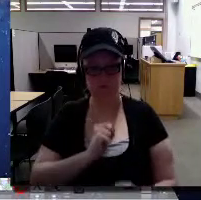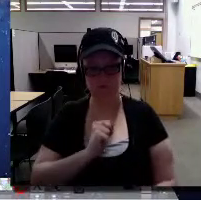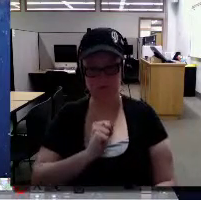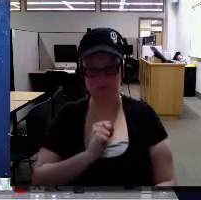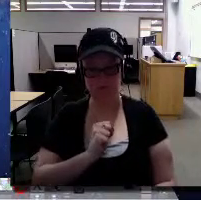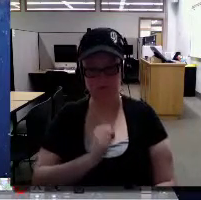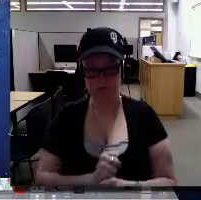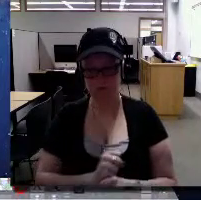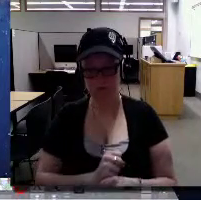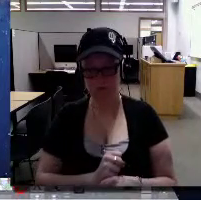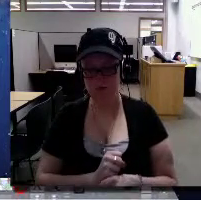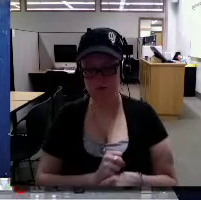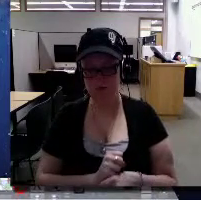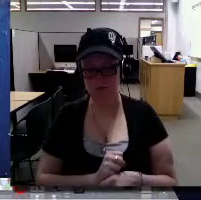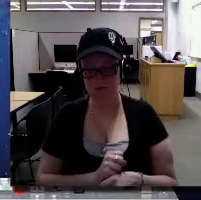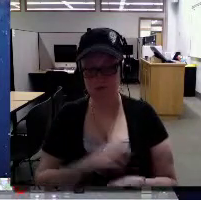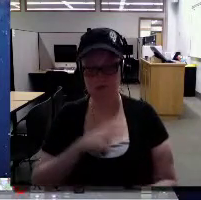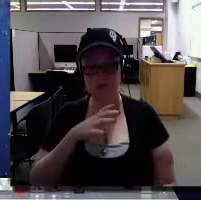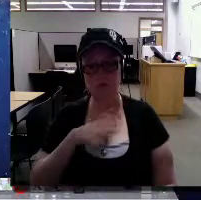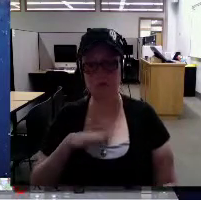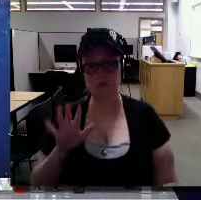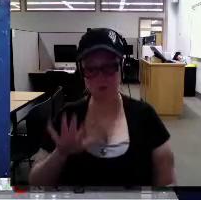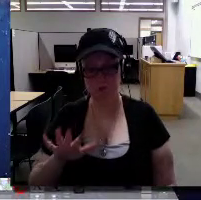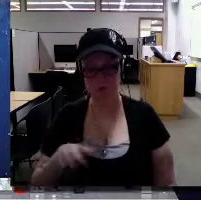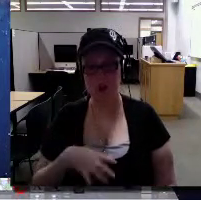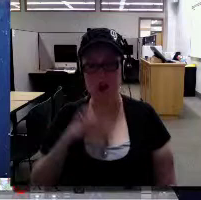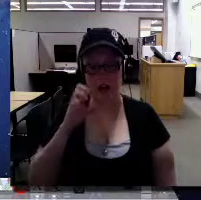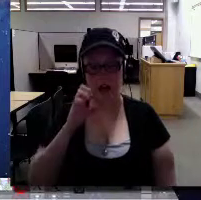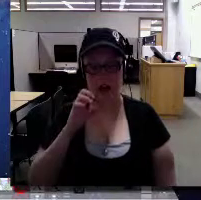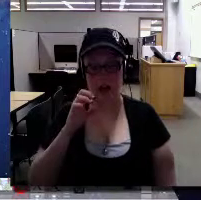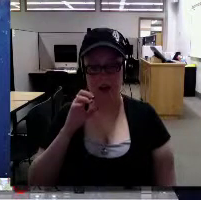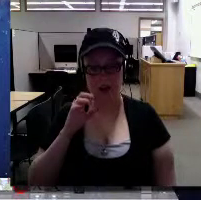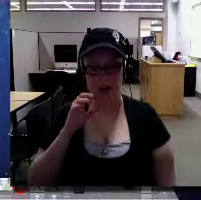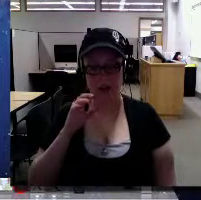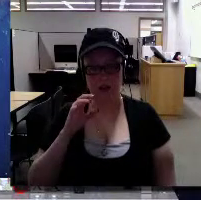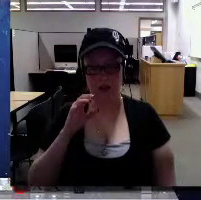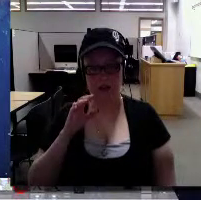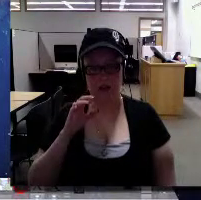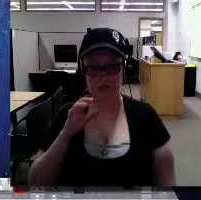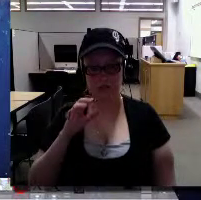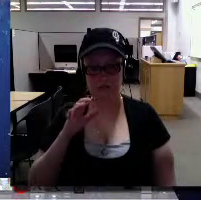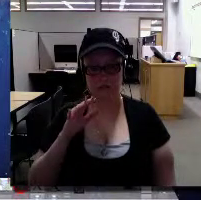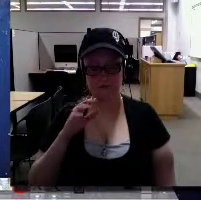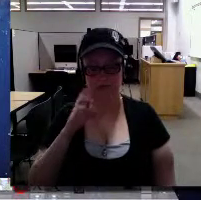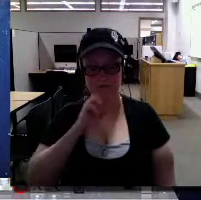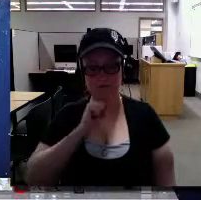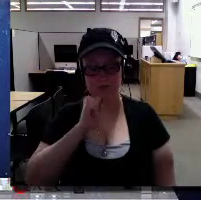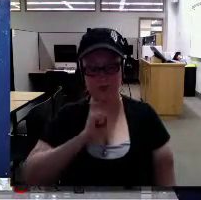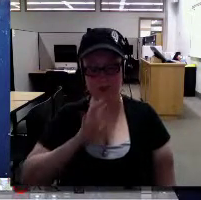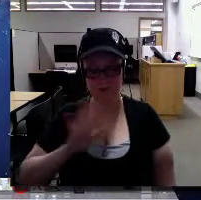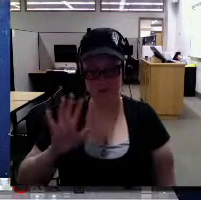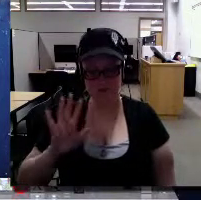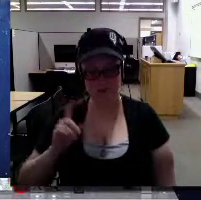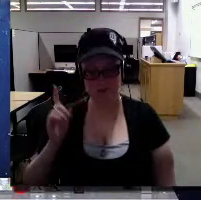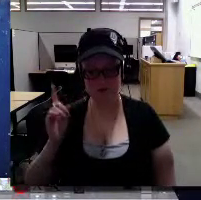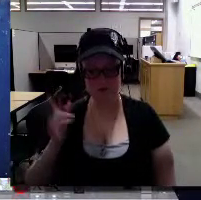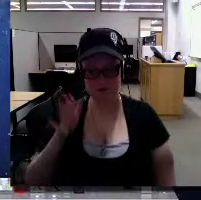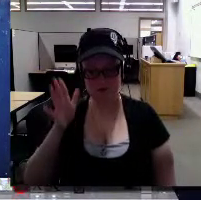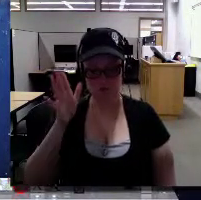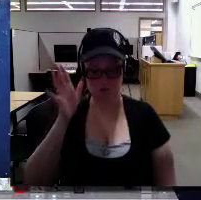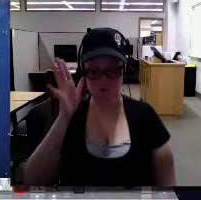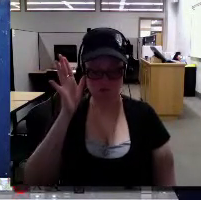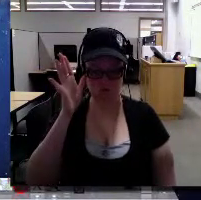To have that kind of living contact with our nation's history always thrilled me when I thought about it.